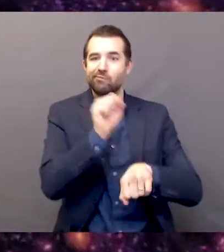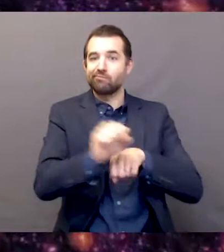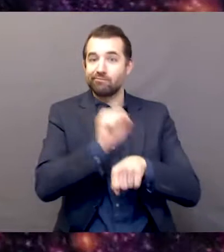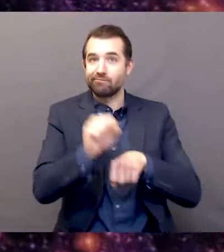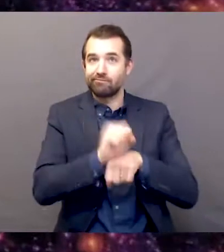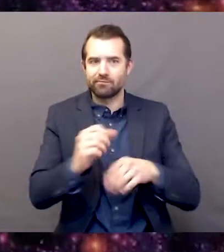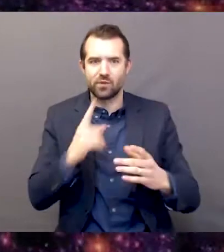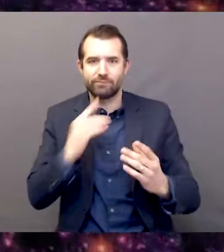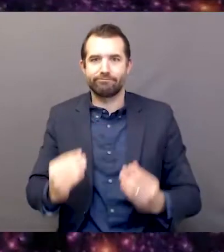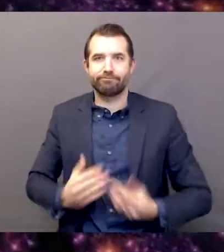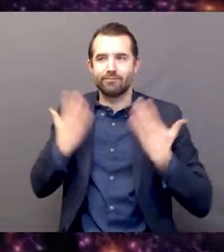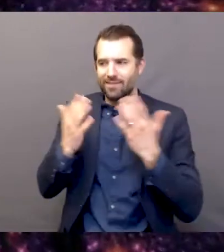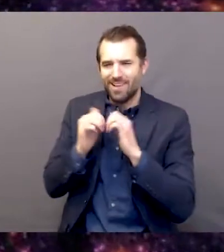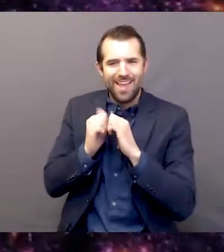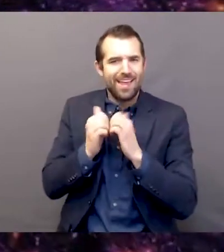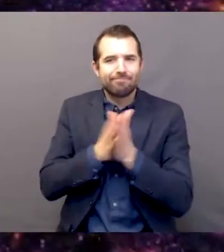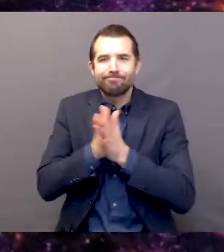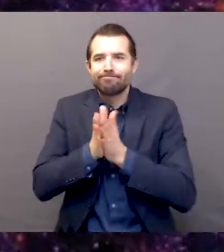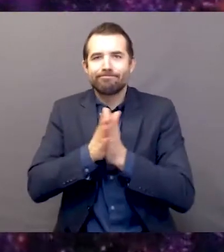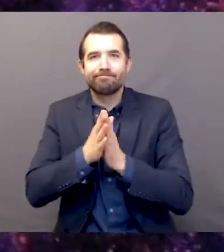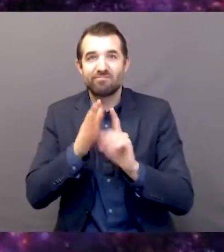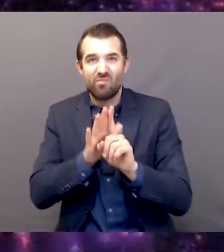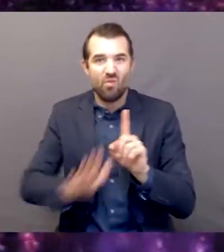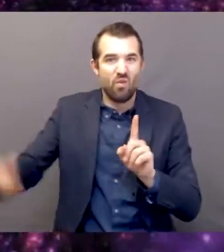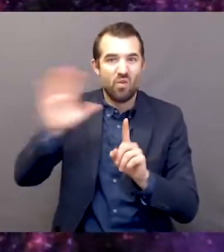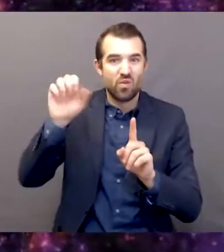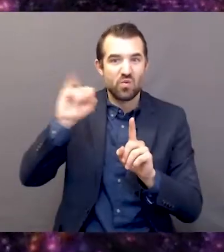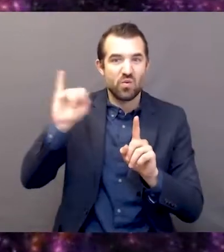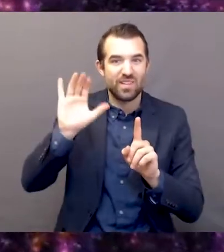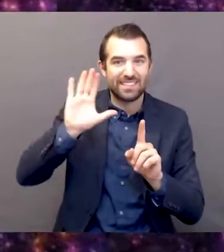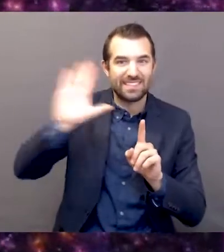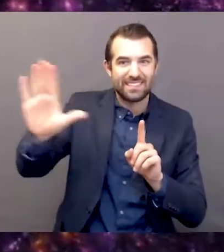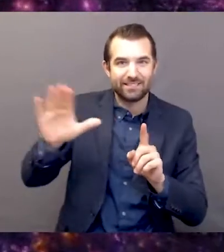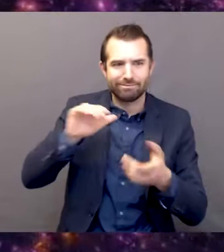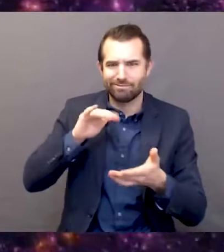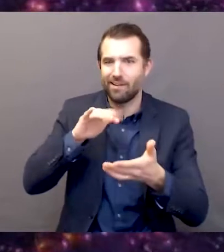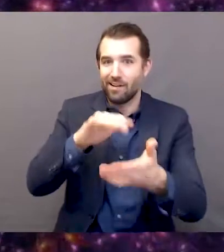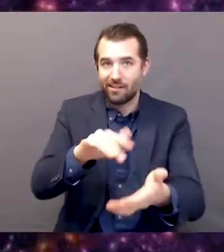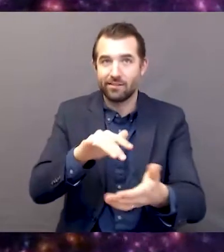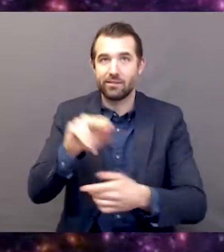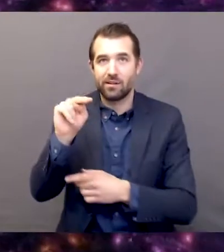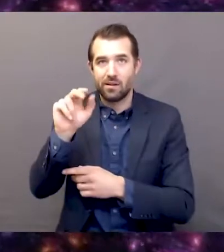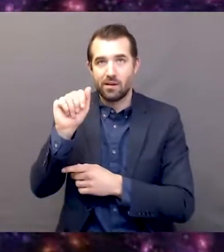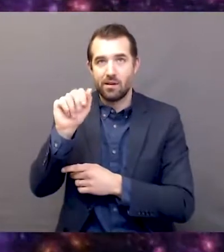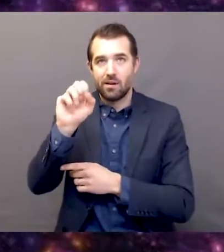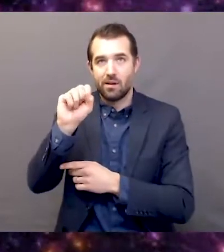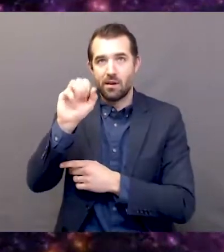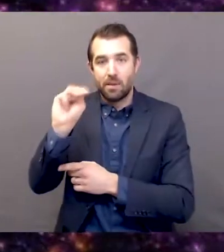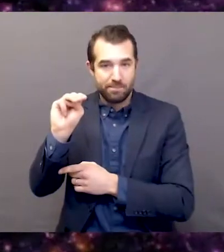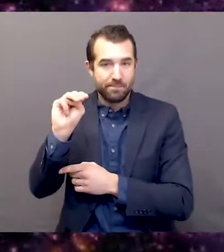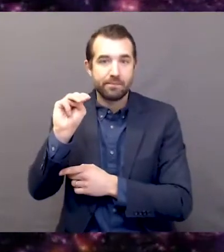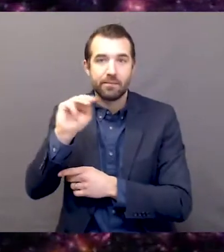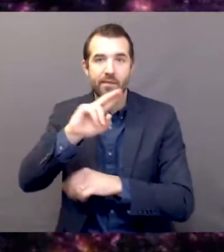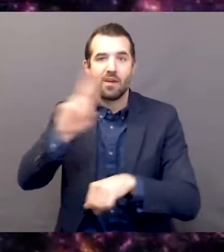enriched immeasurably by the scholarship of colleagues from across the institution at the National Air and Space Museum, at the National